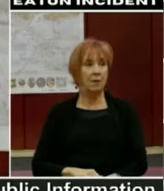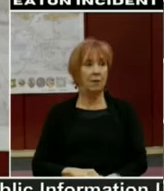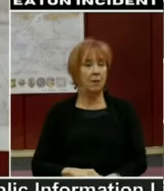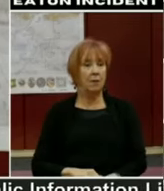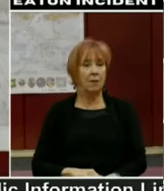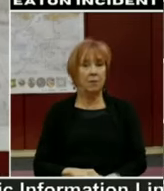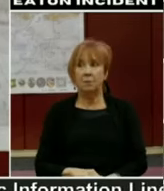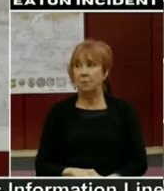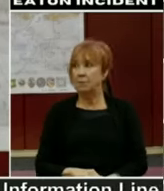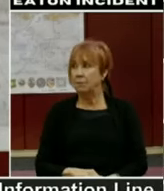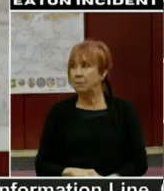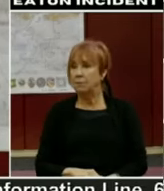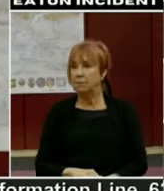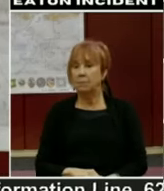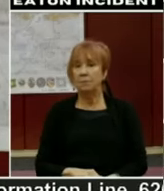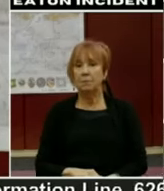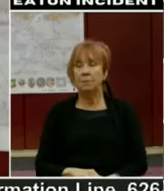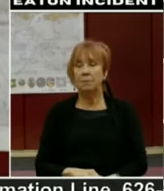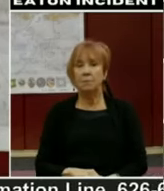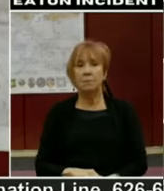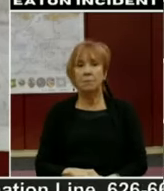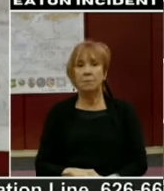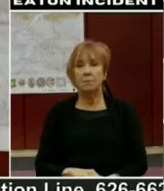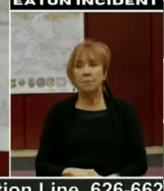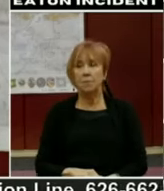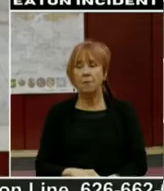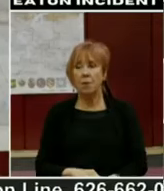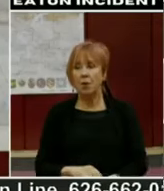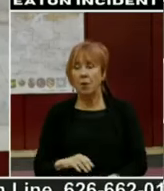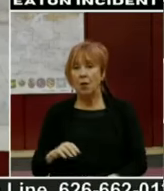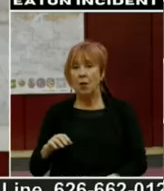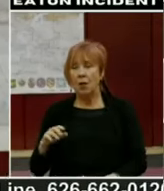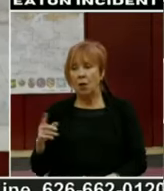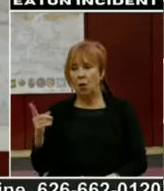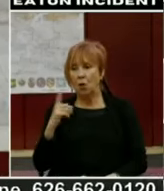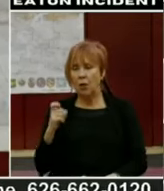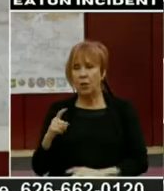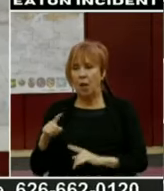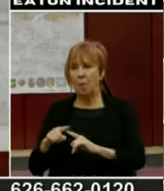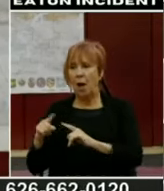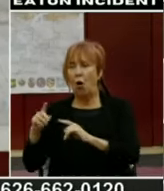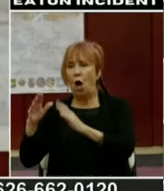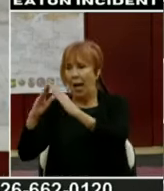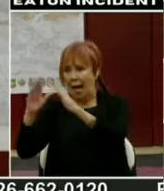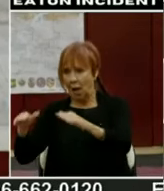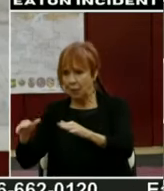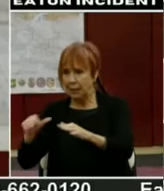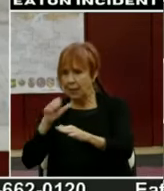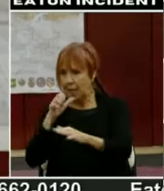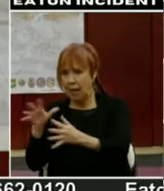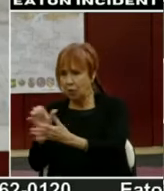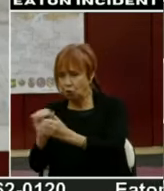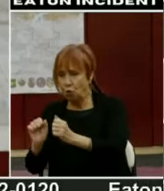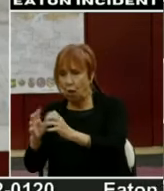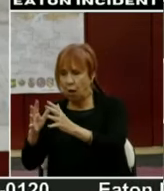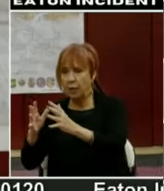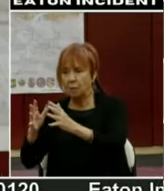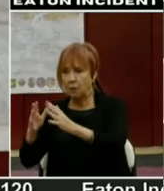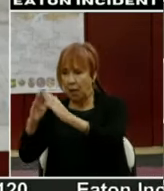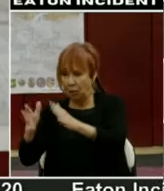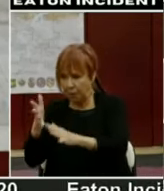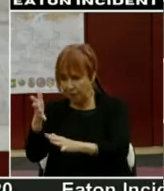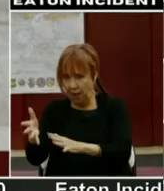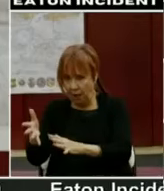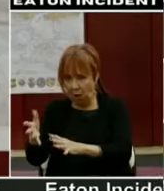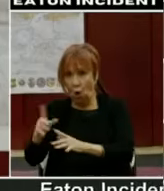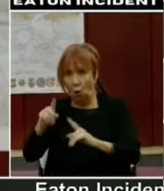That's another. For homes that are intact, when you anticipate residents to be safely being moved in. Again,